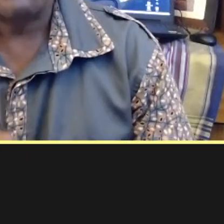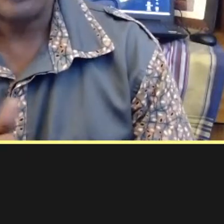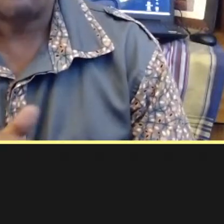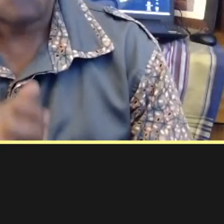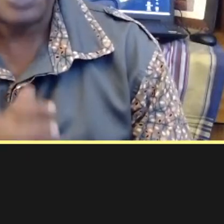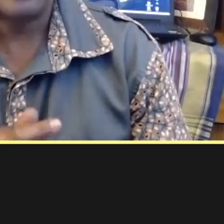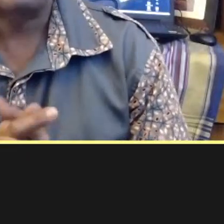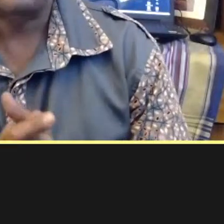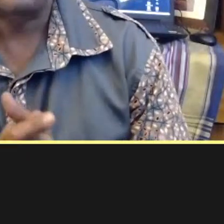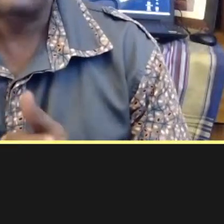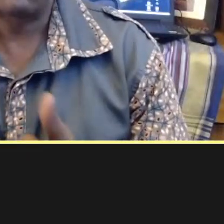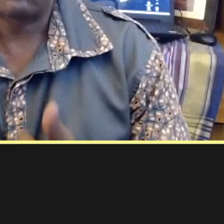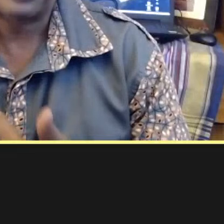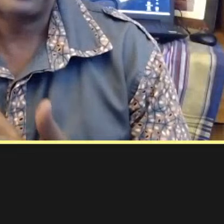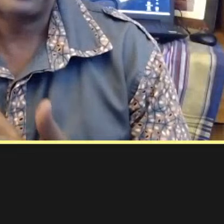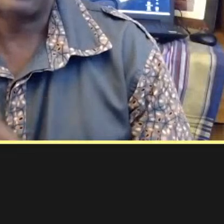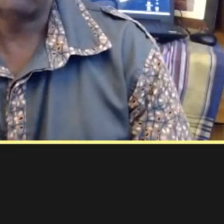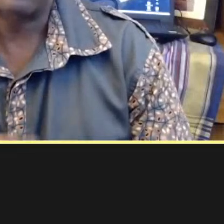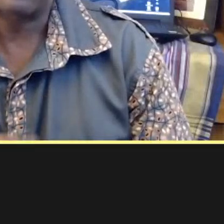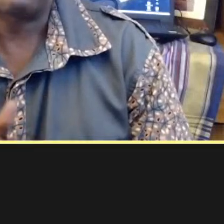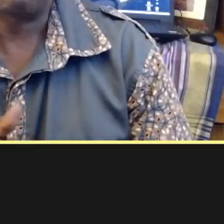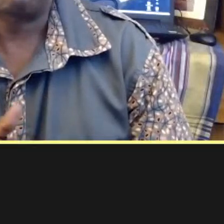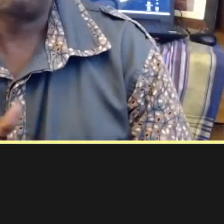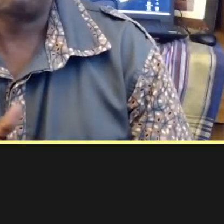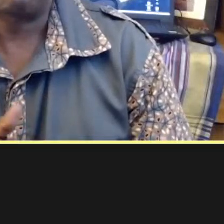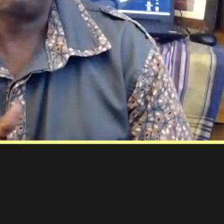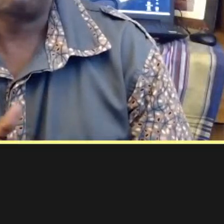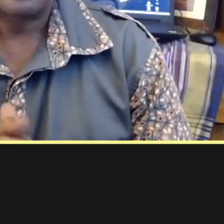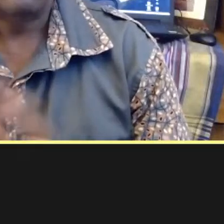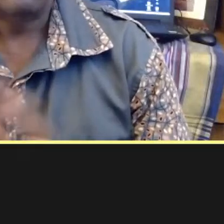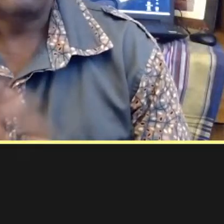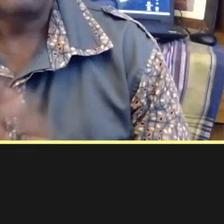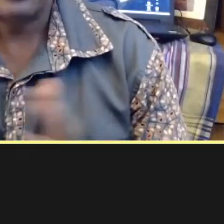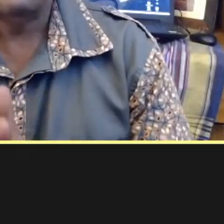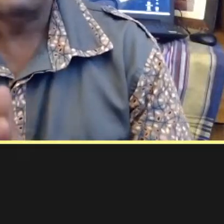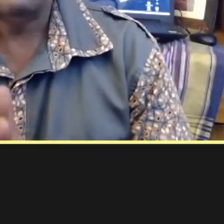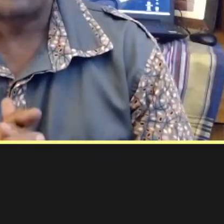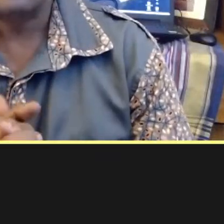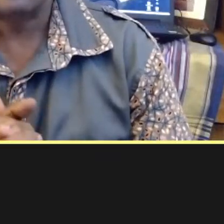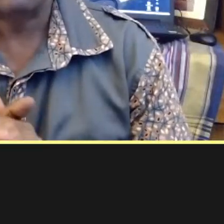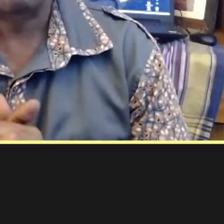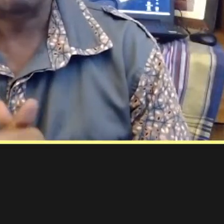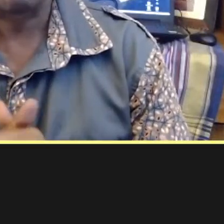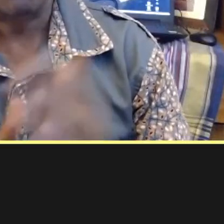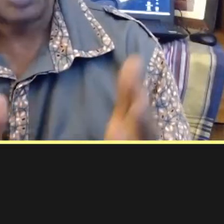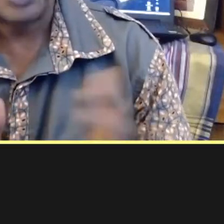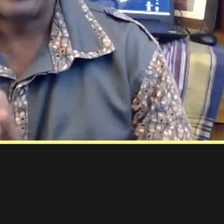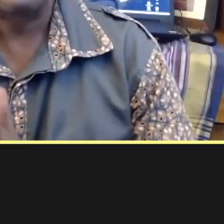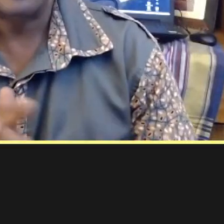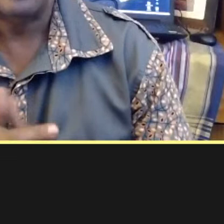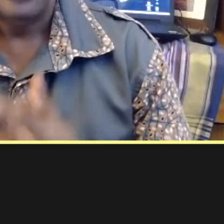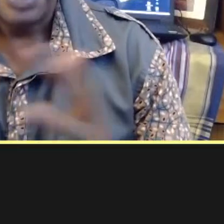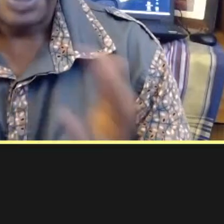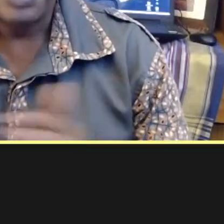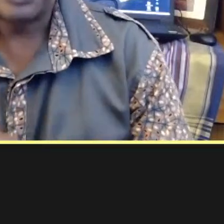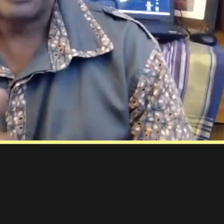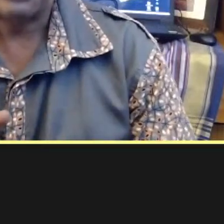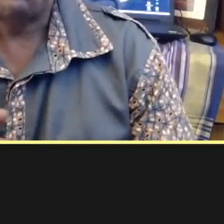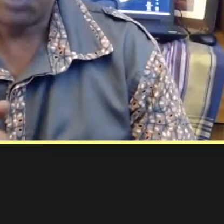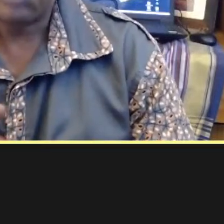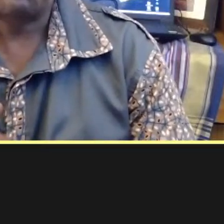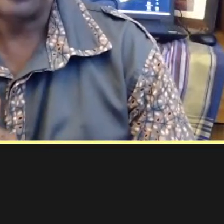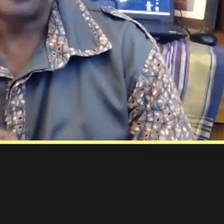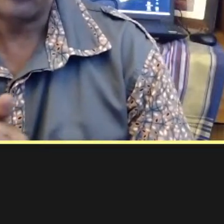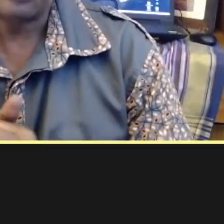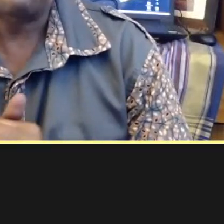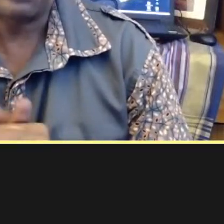very much. Your partnership is even longer. It started in 2005. Your online safety, we have partnered with you on online safety, internet, and